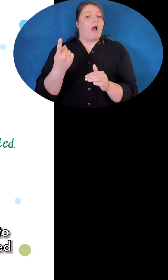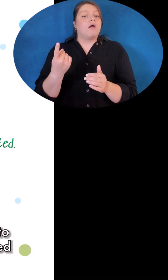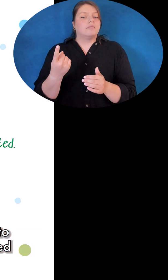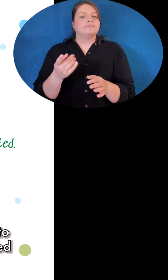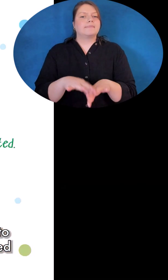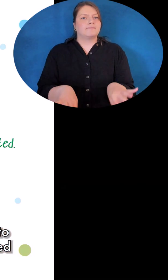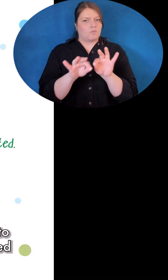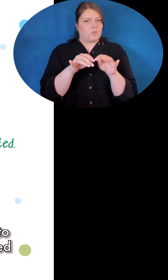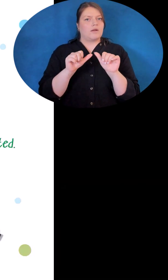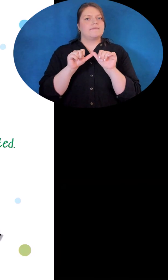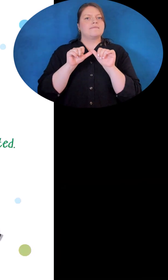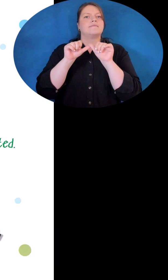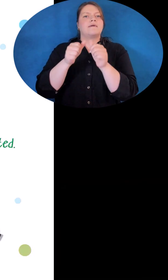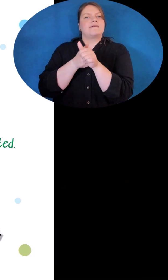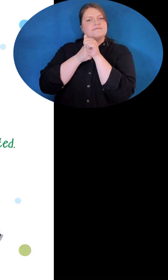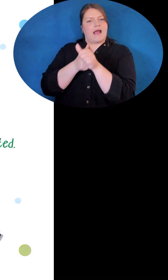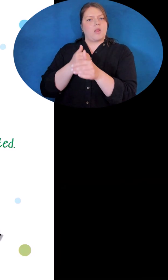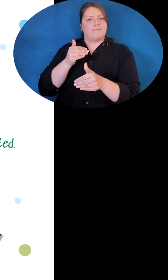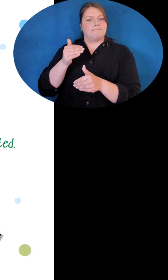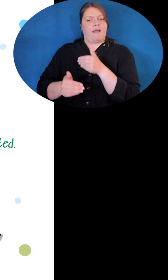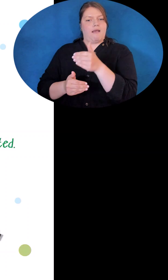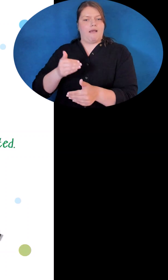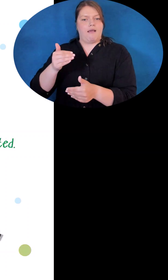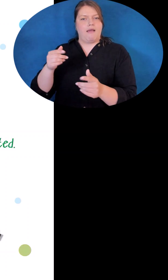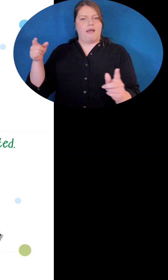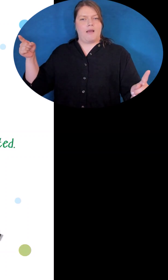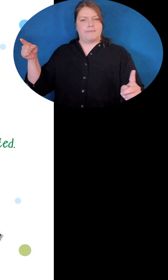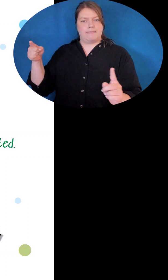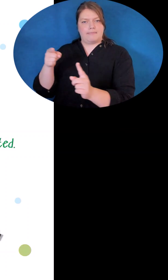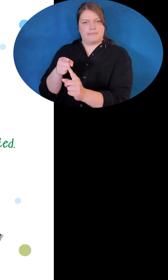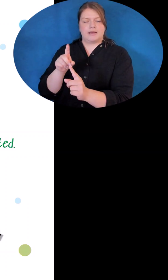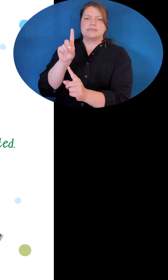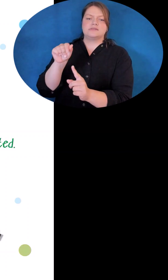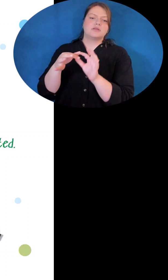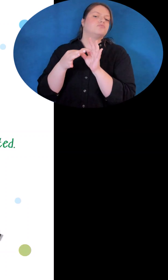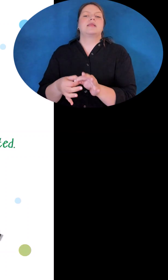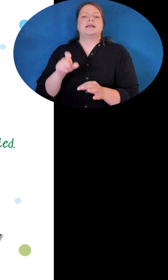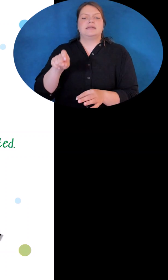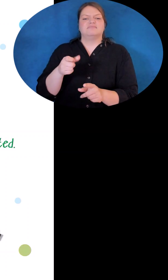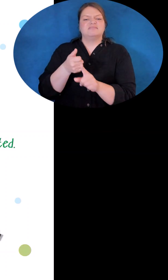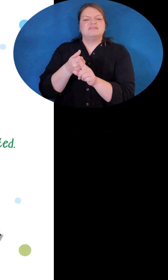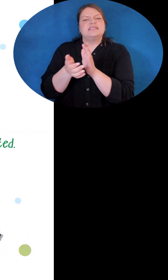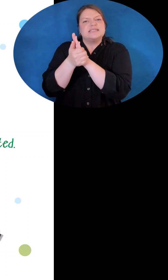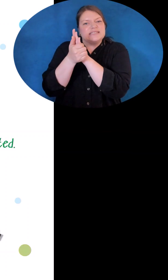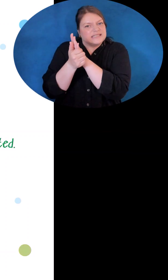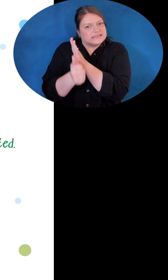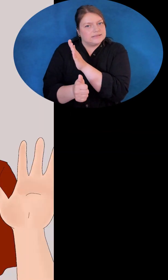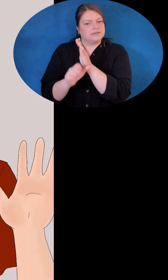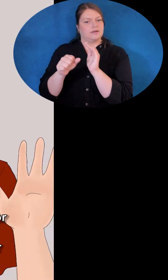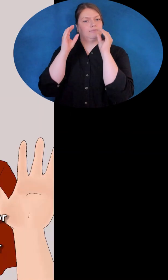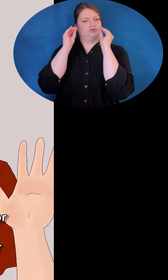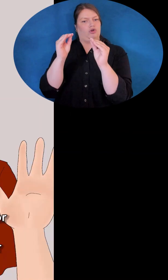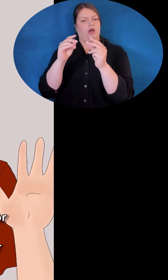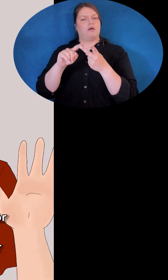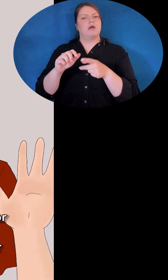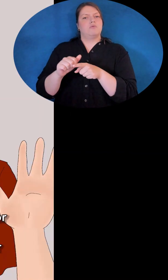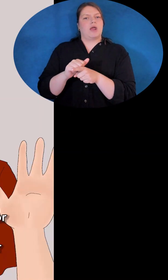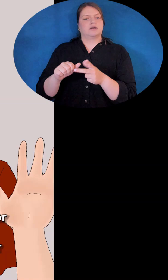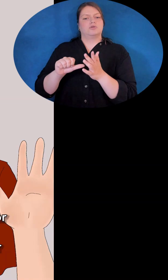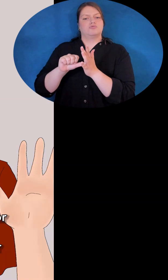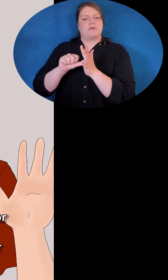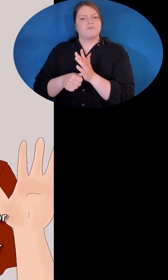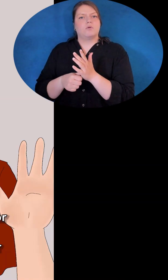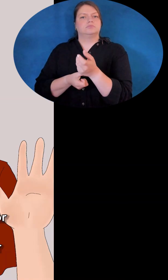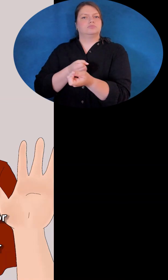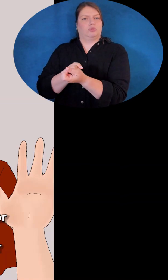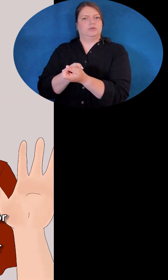to a disability-related need that is a skill that can be taught, practiced, reinforced, and supported. You may have